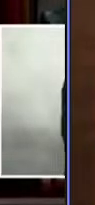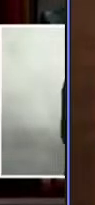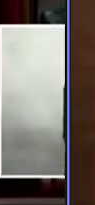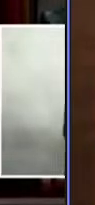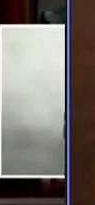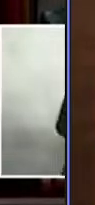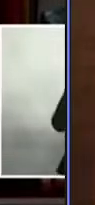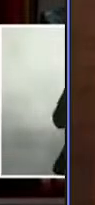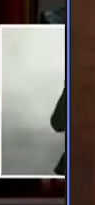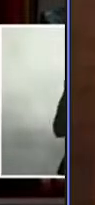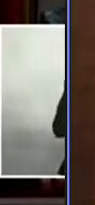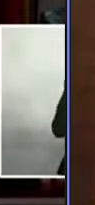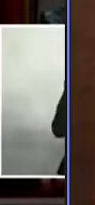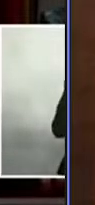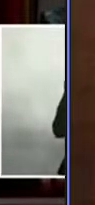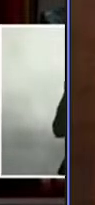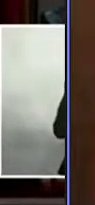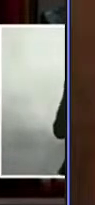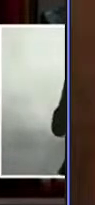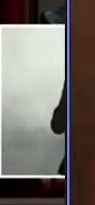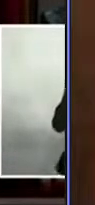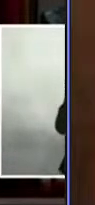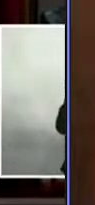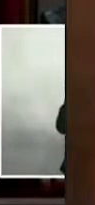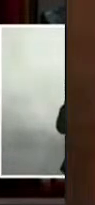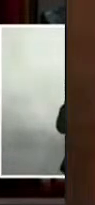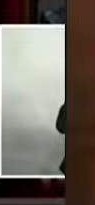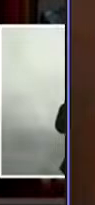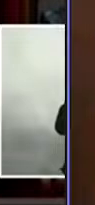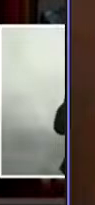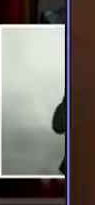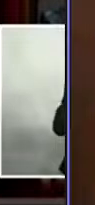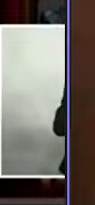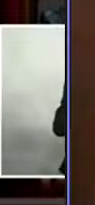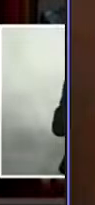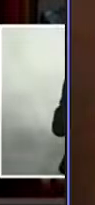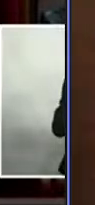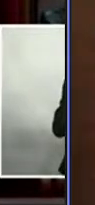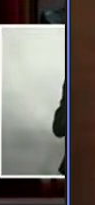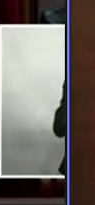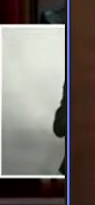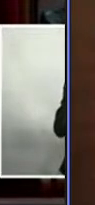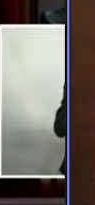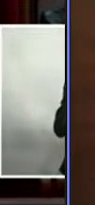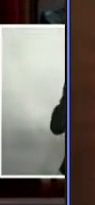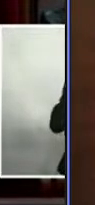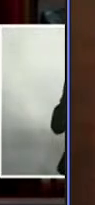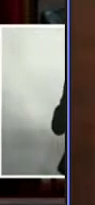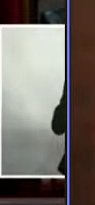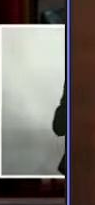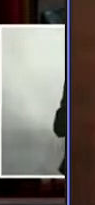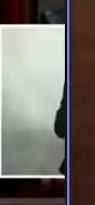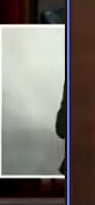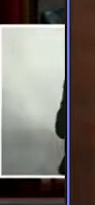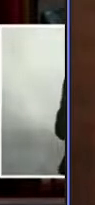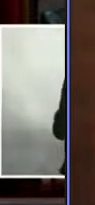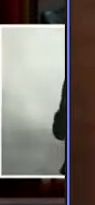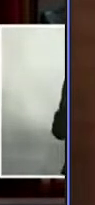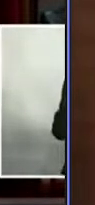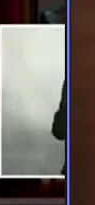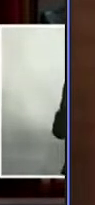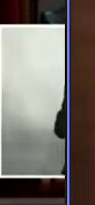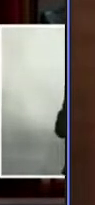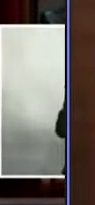entities embracing a wide spectrum of activities and priorities. Because the work of the department is, we believe,